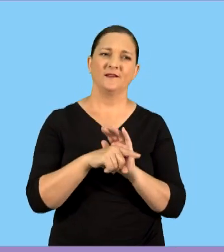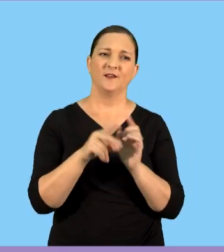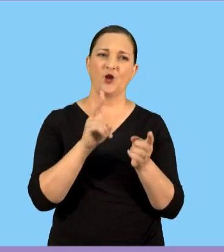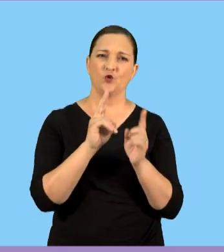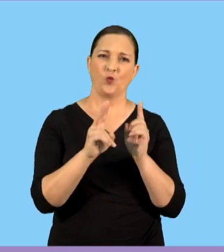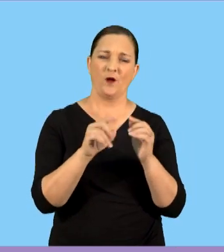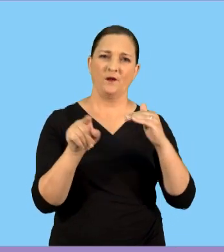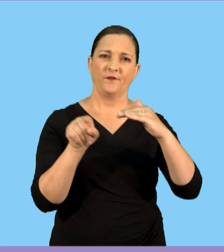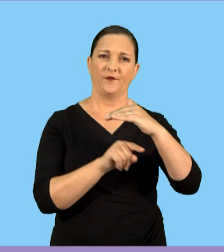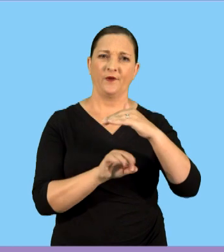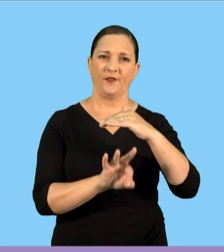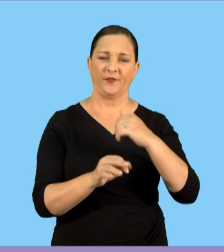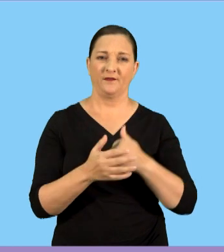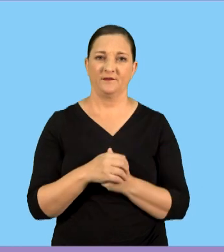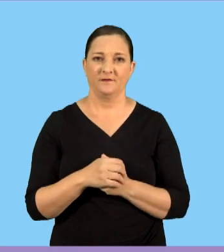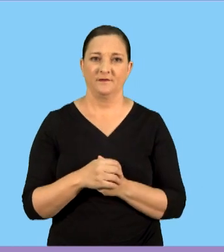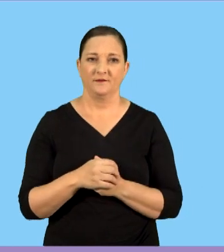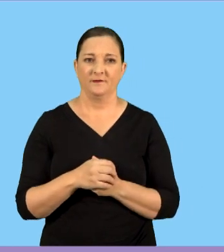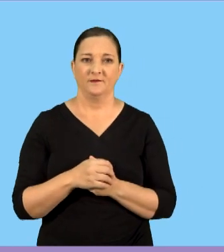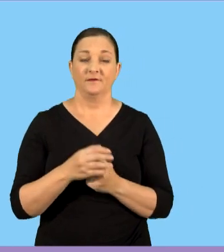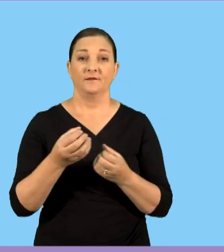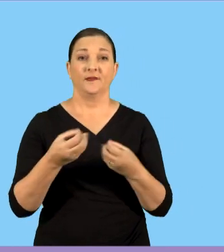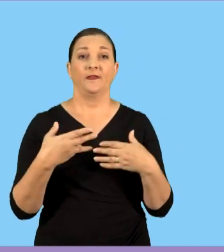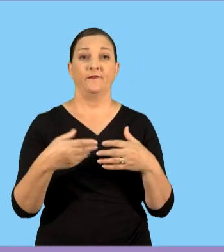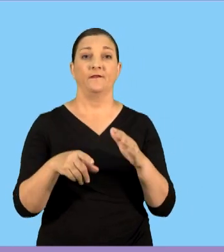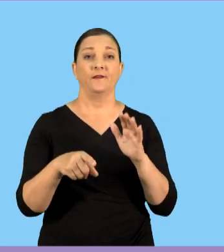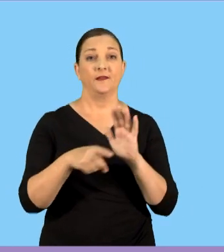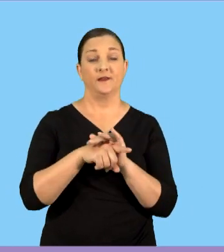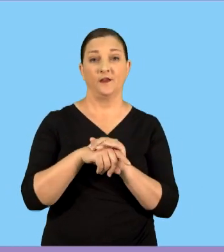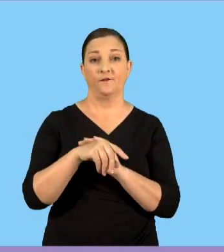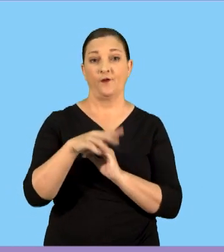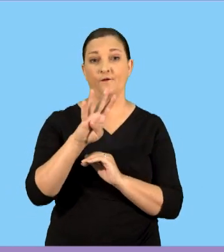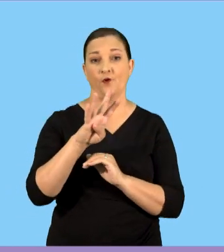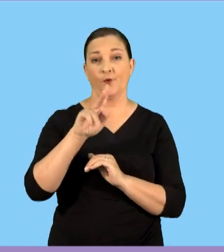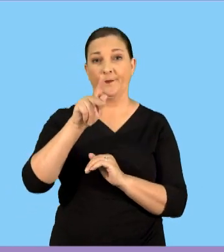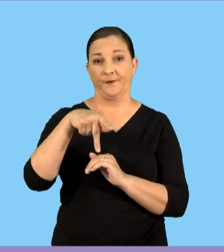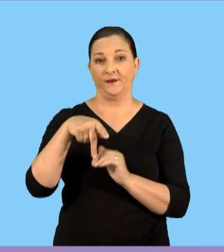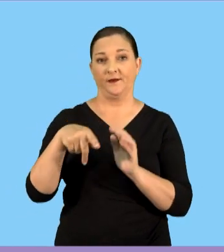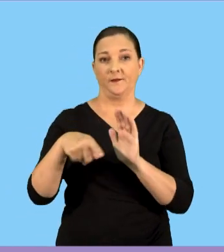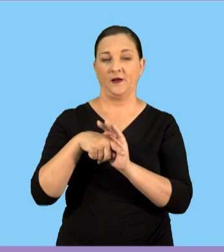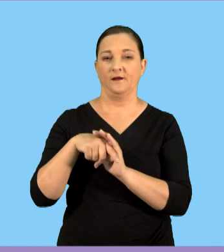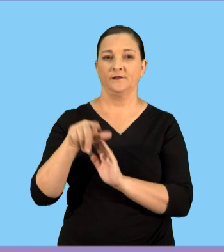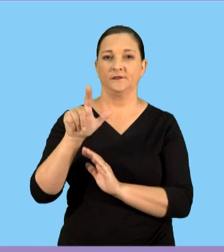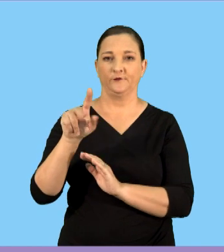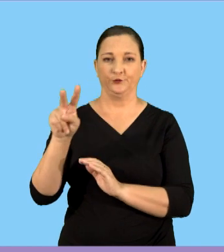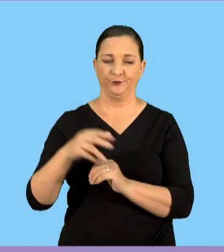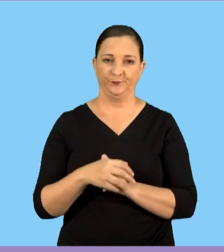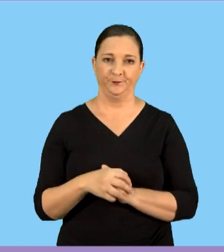negative 12/3? That just gives us negative 4p and minus